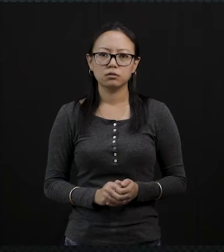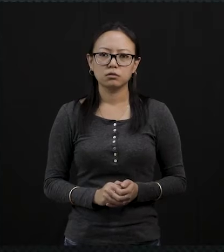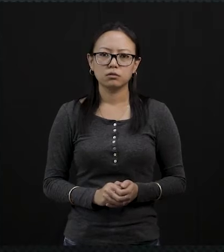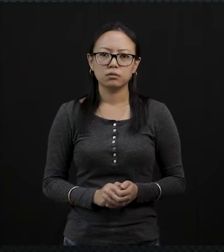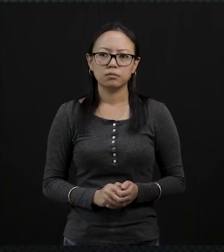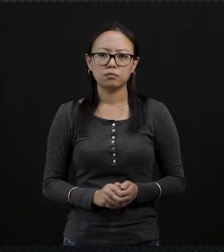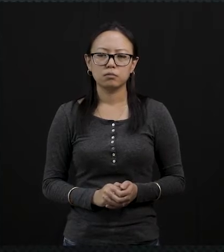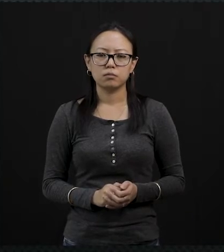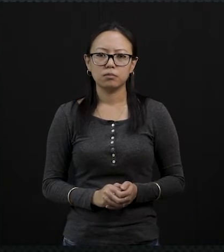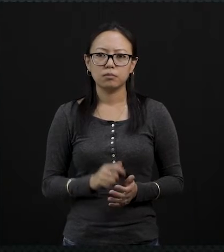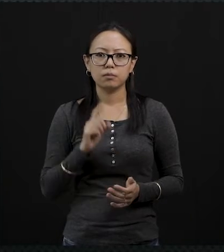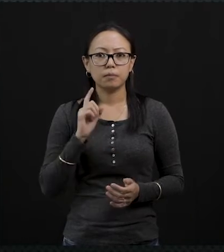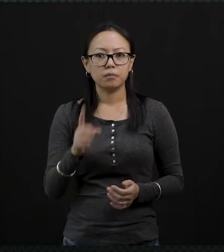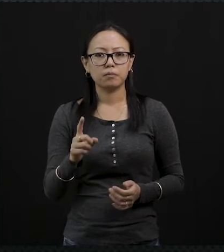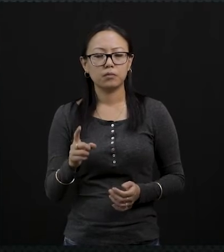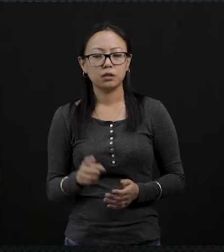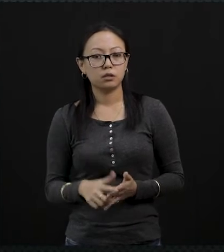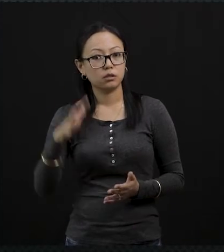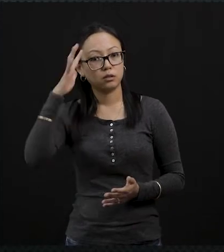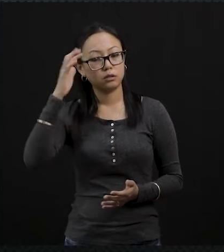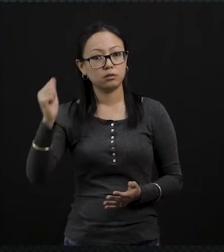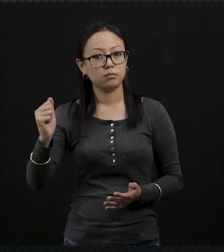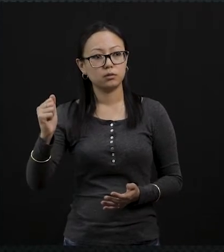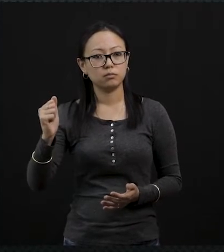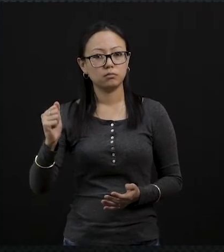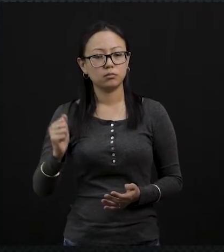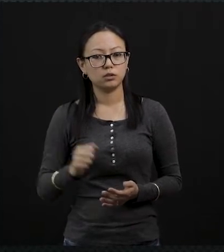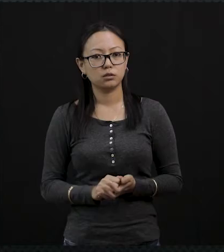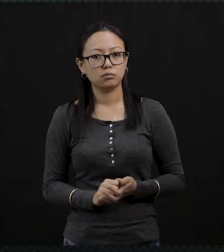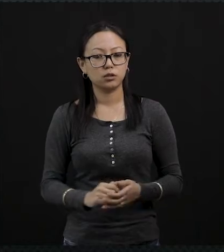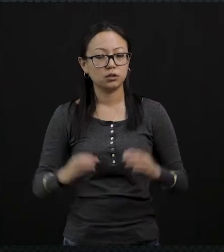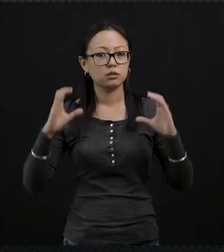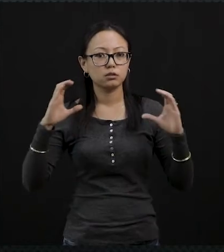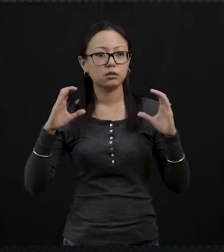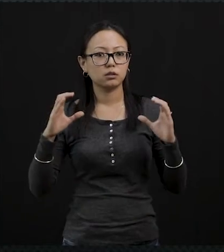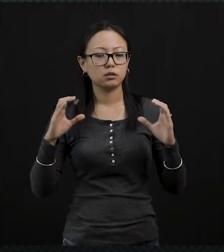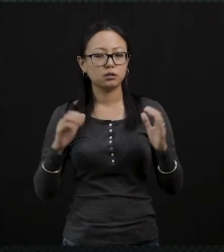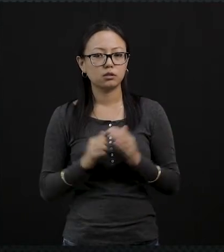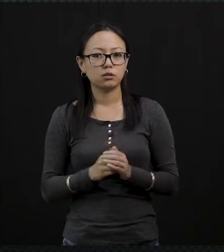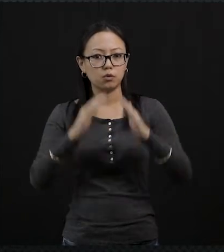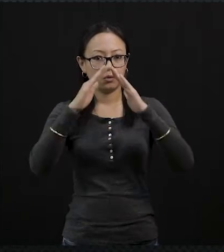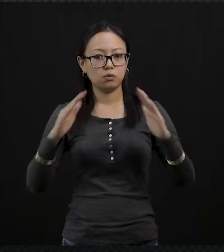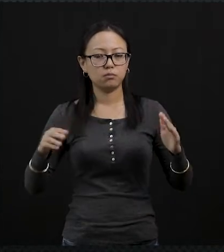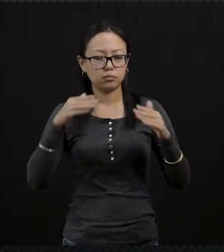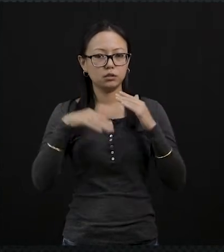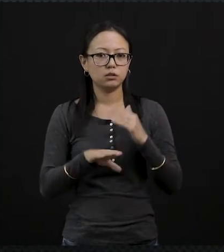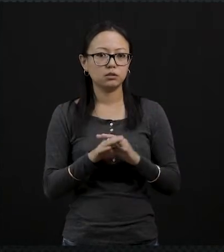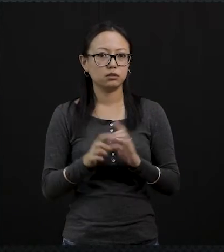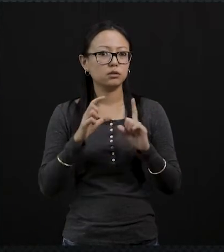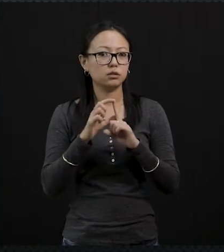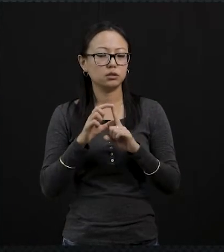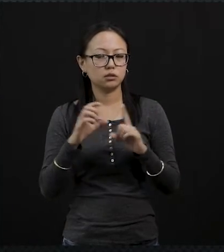there are many things we should keep in mind, and we should be careful at home. Because